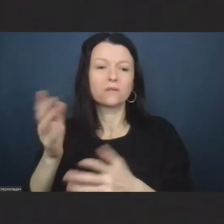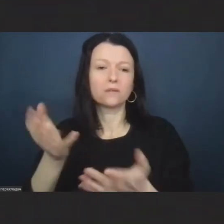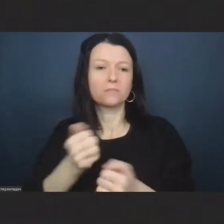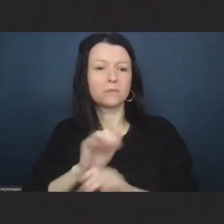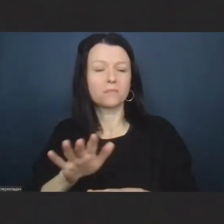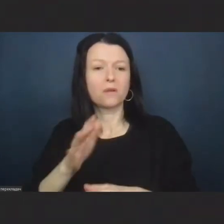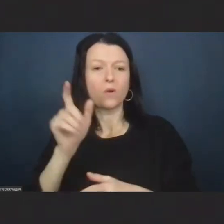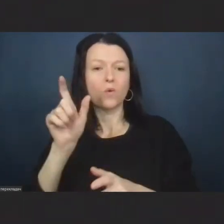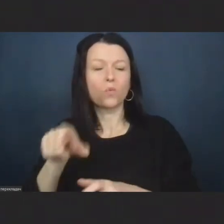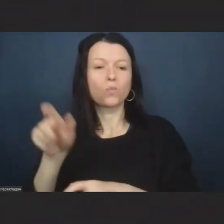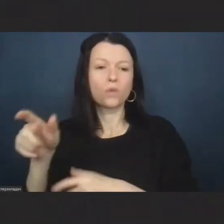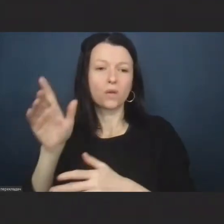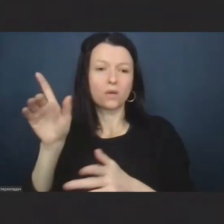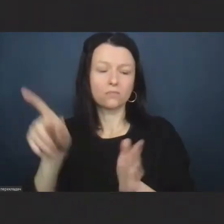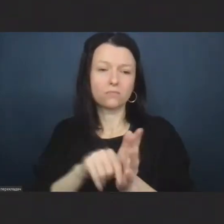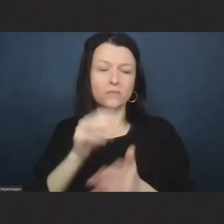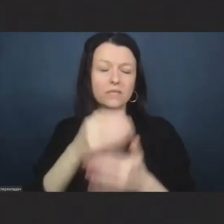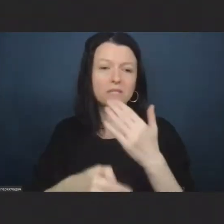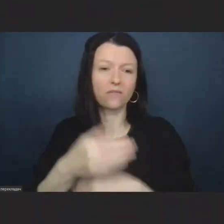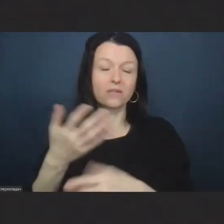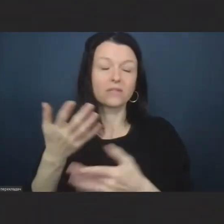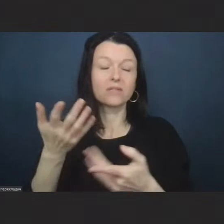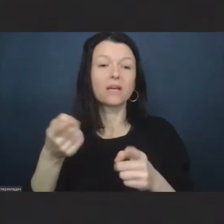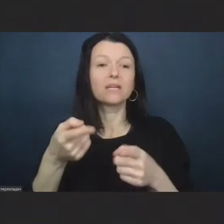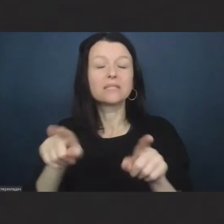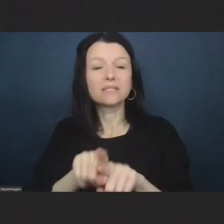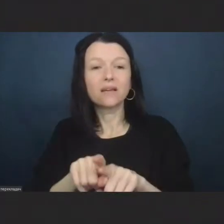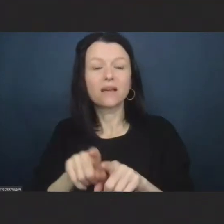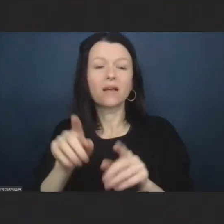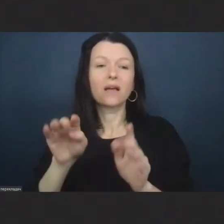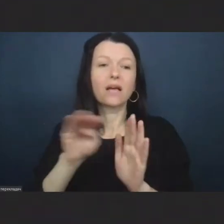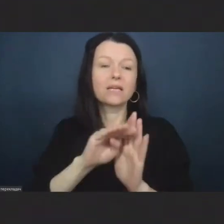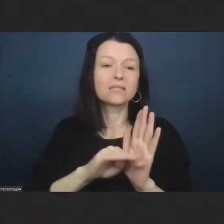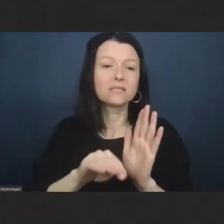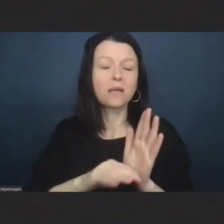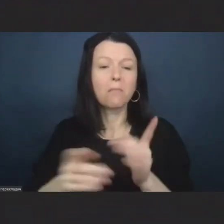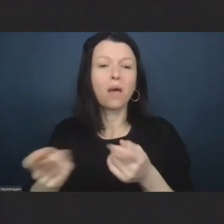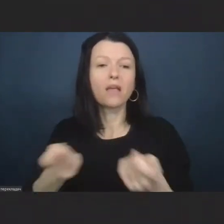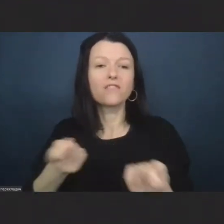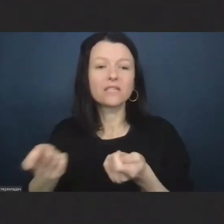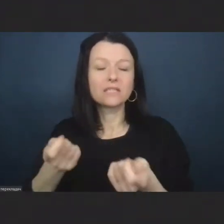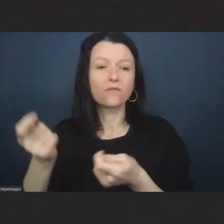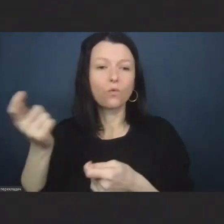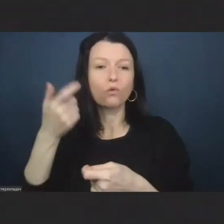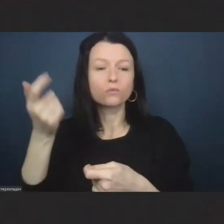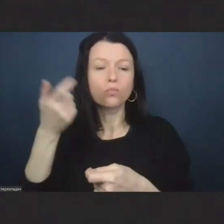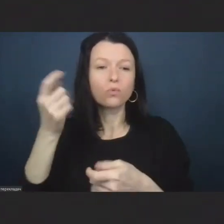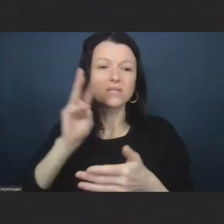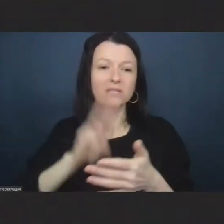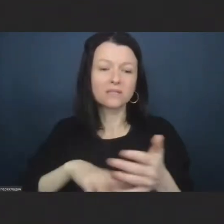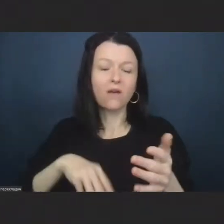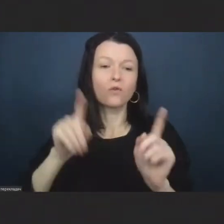those employers who are not willing to employ persons with disabilities. The